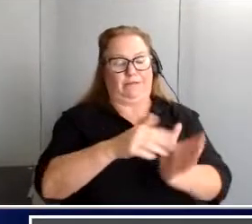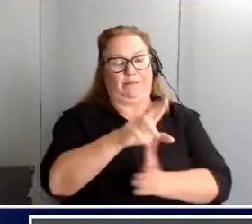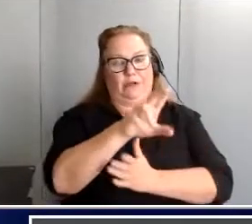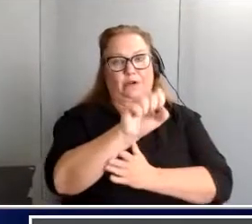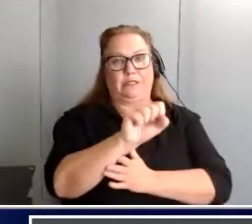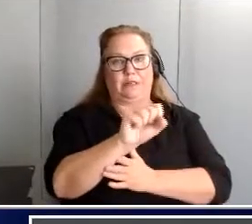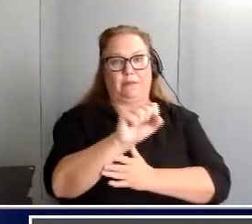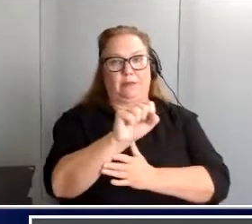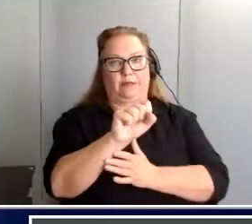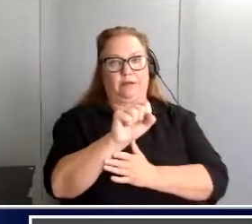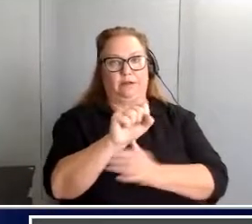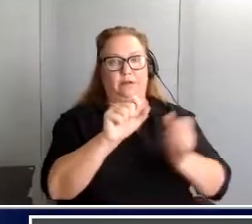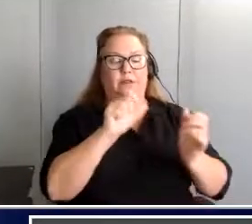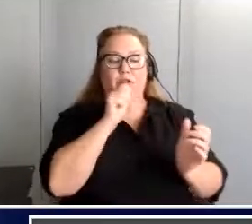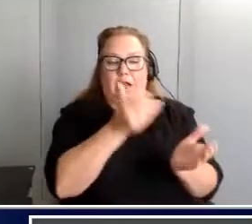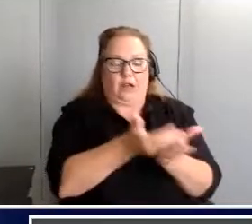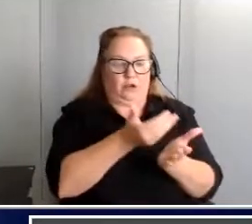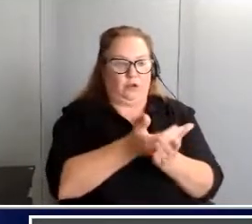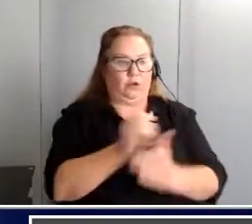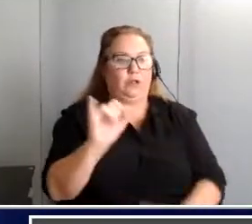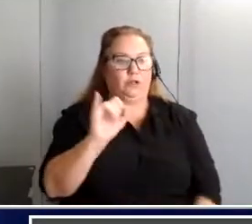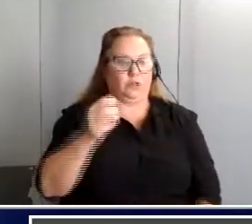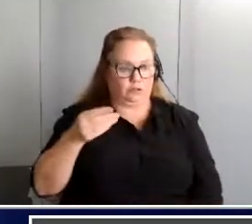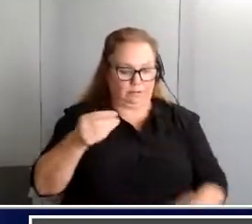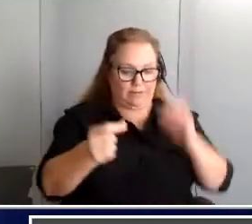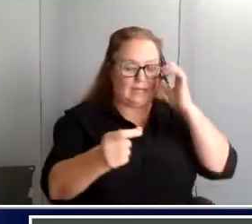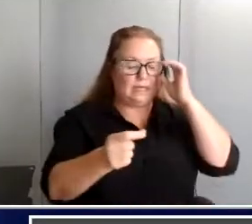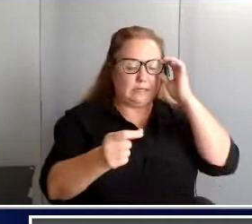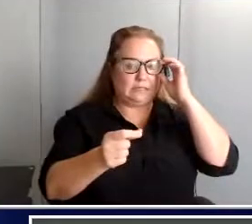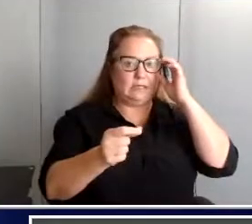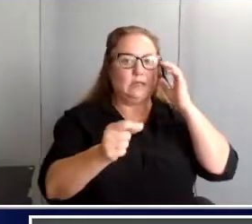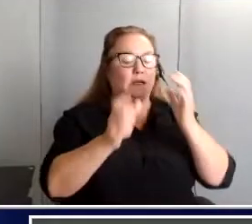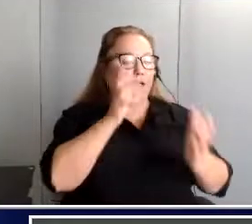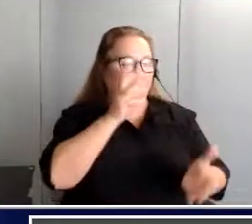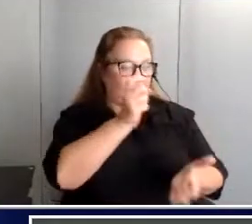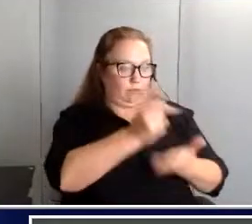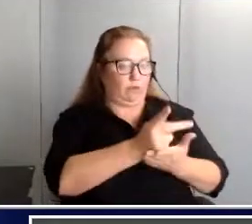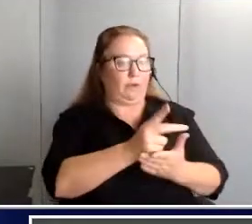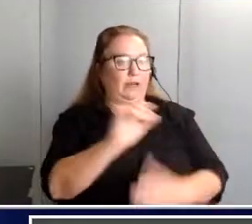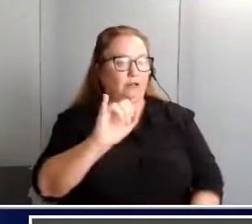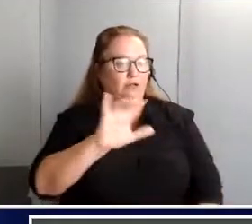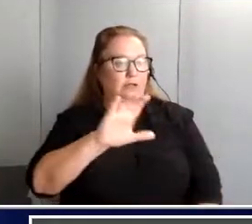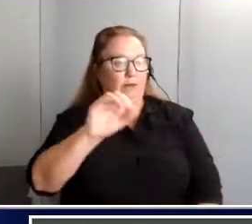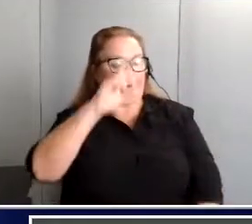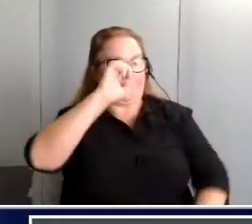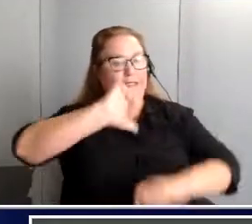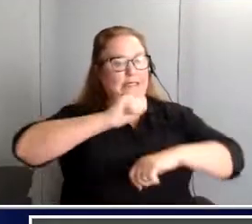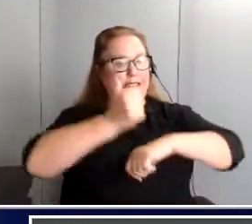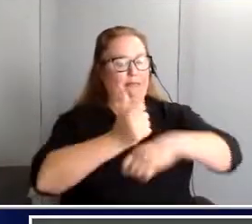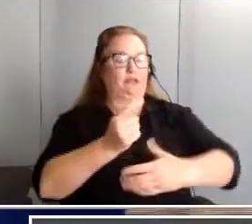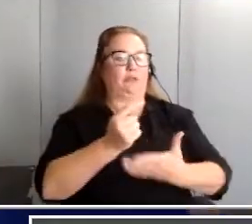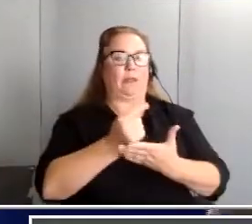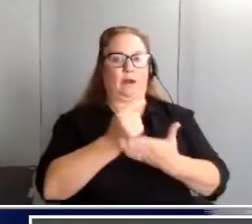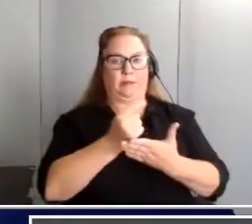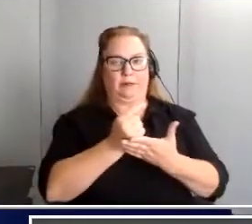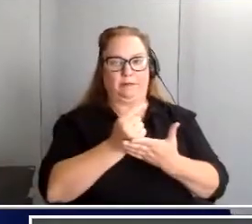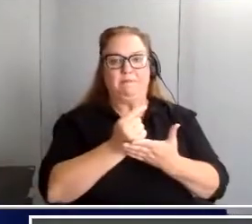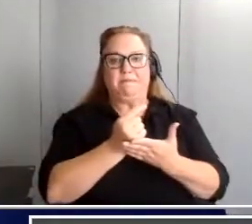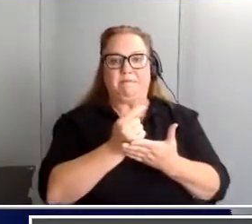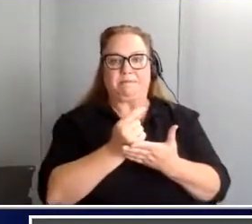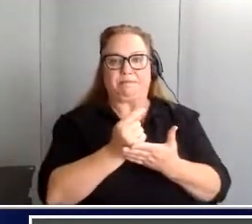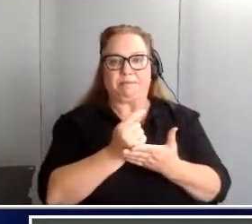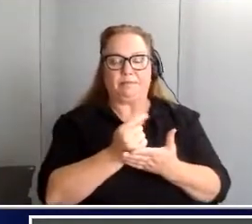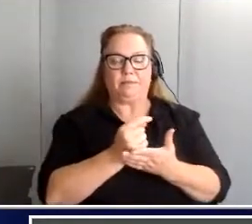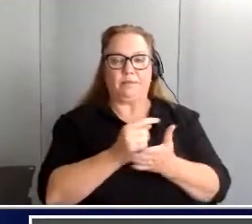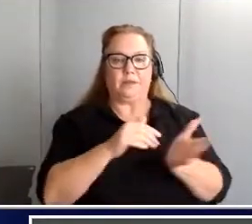clearly not new. Insurance does pay for it. We do get it approved through an insurance company because it's established therapy, and actually there